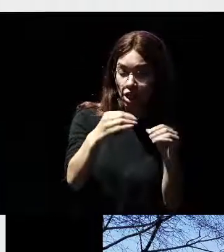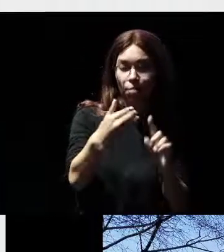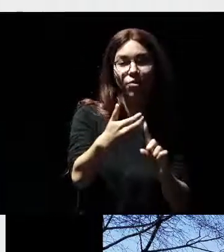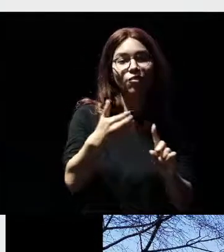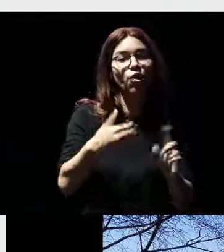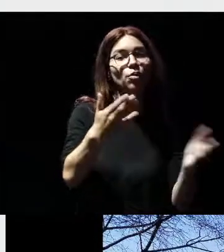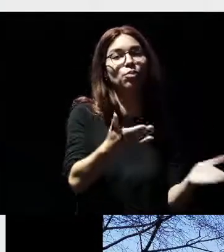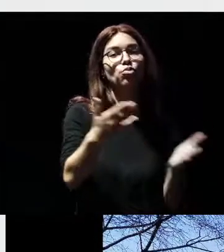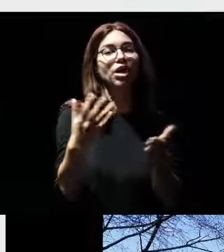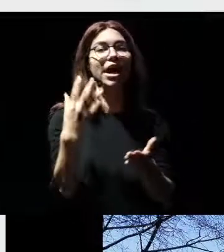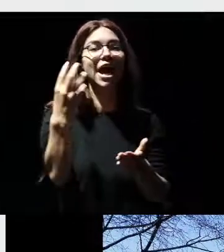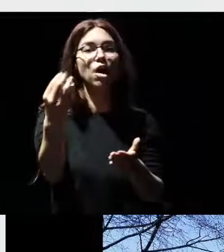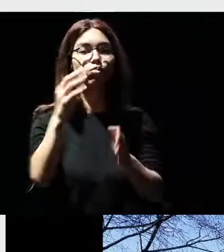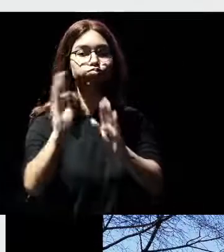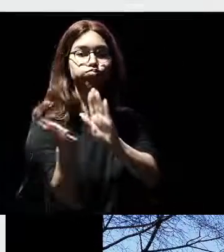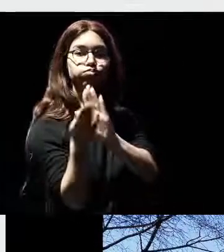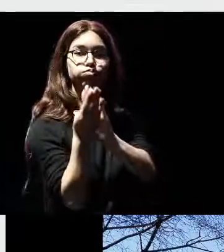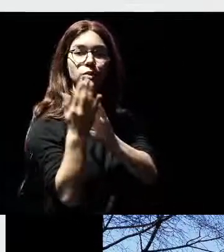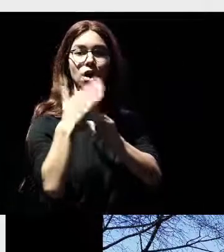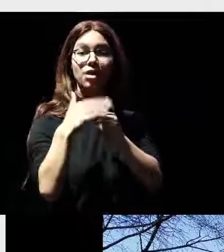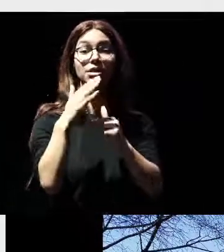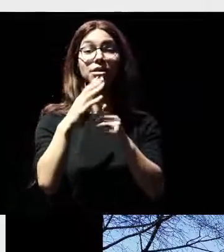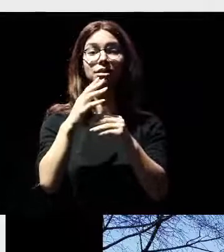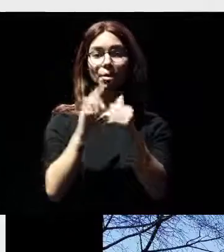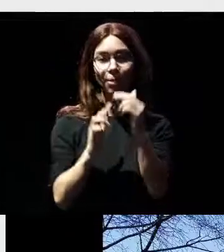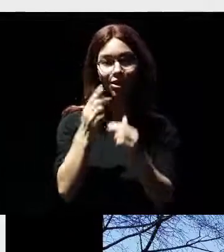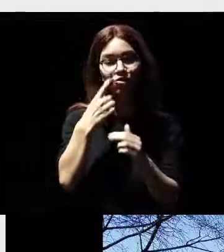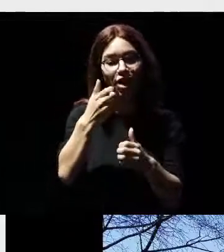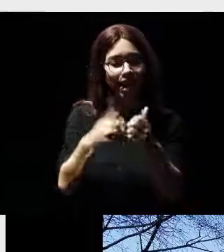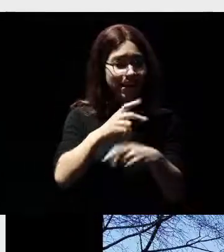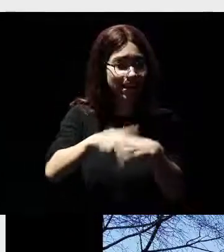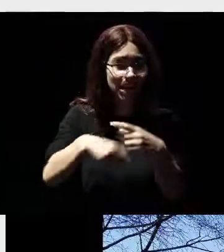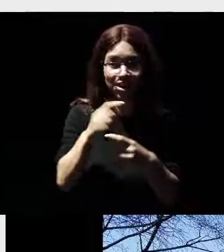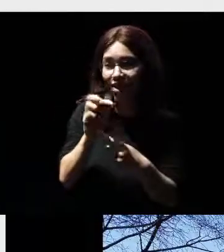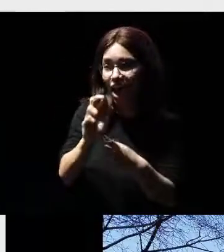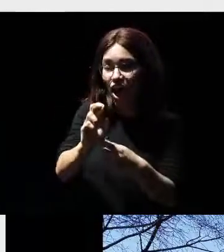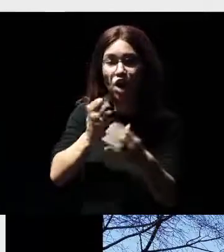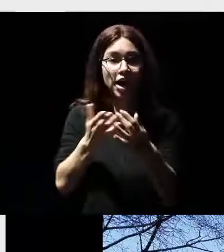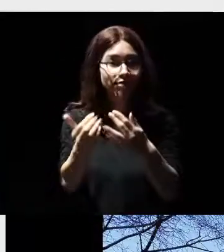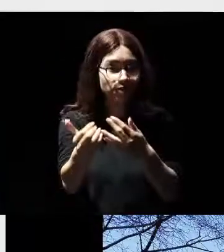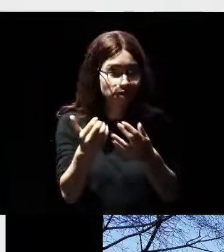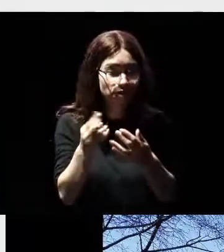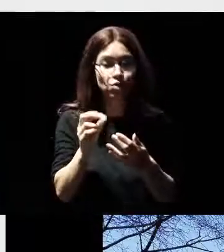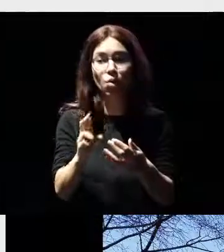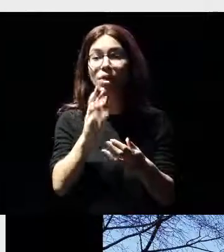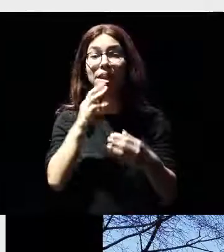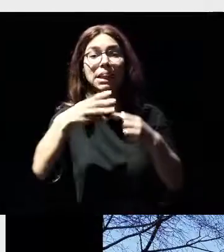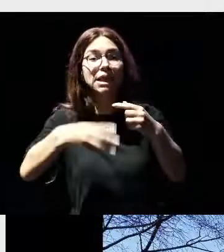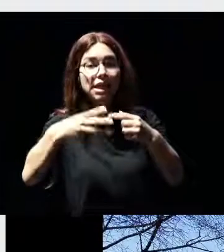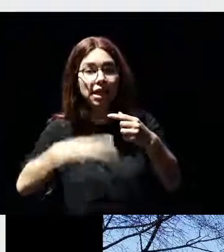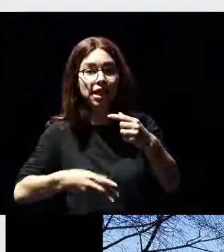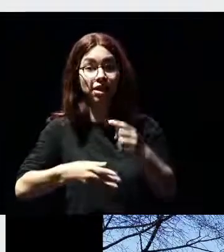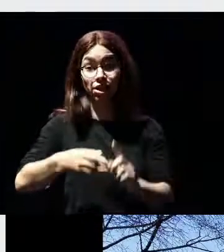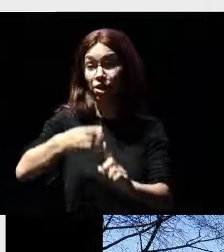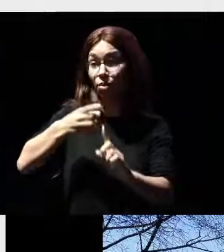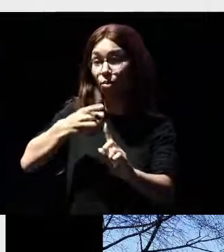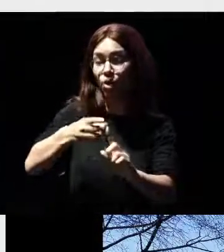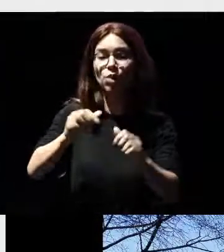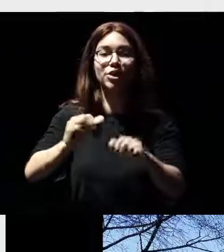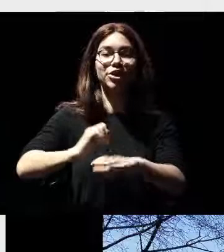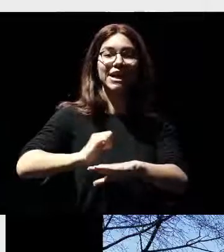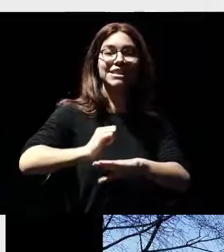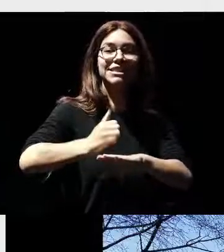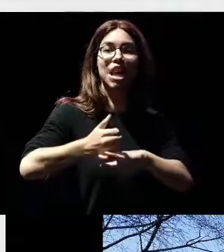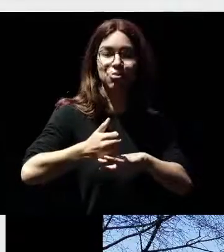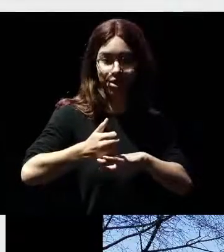out to the building for any kind of air infiltration, any kind of leaking, so that we could